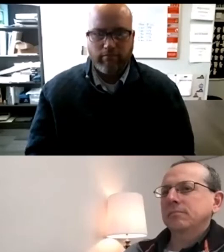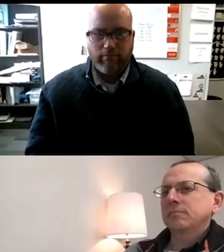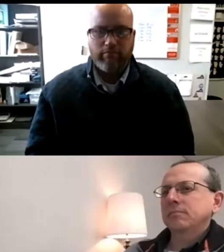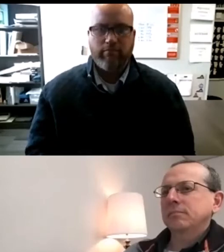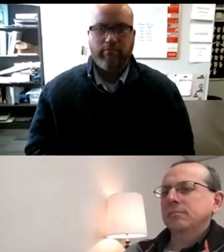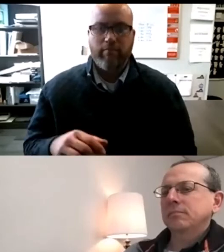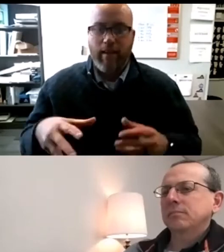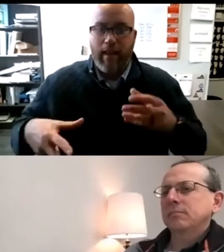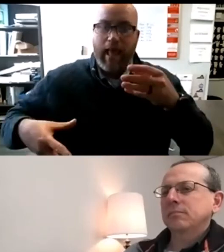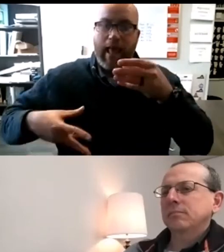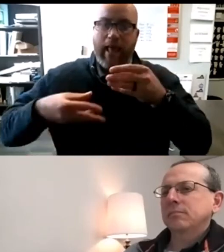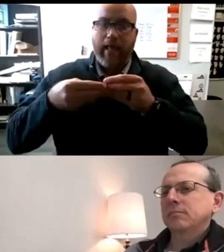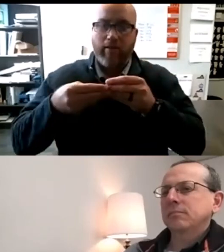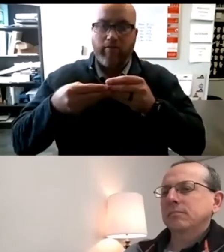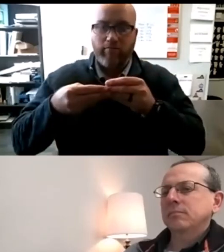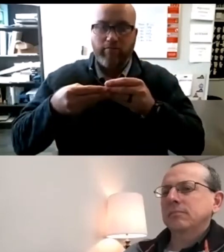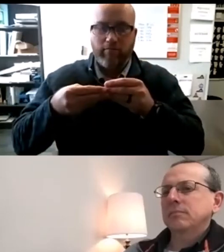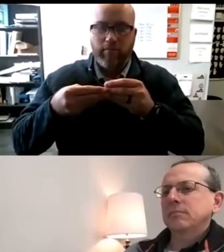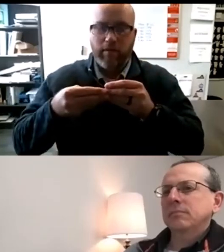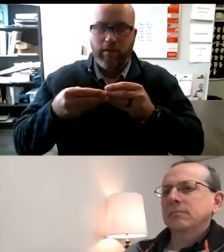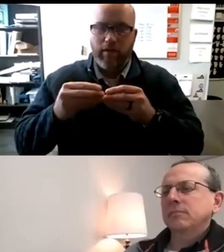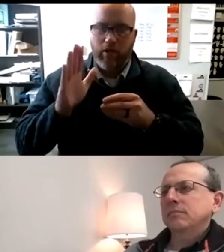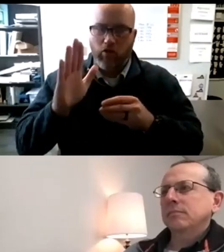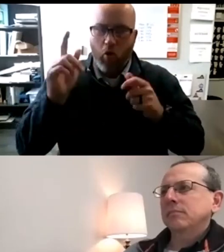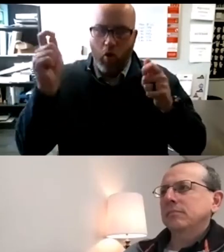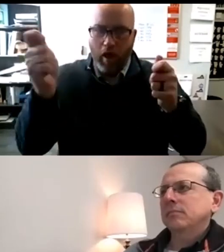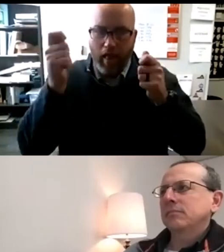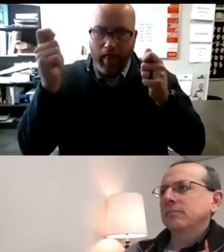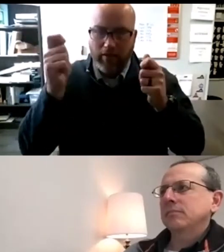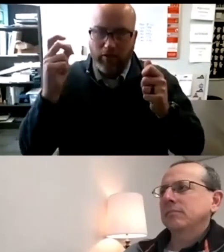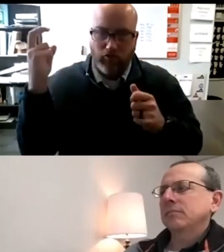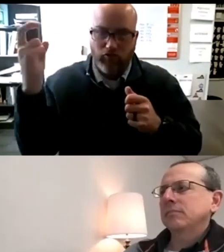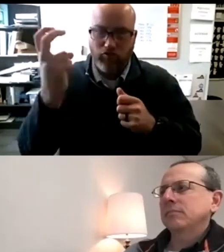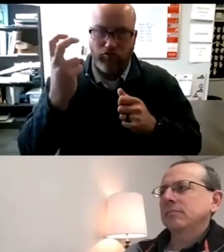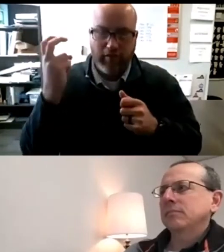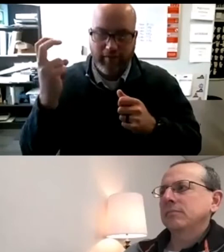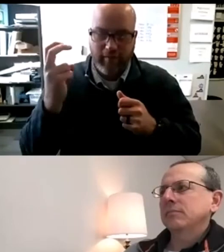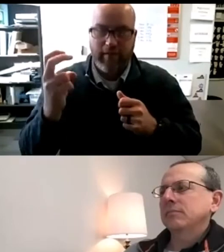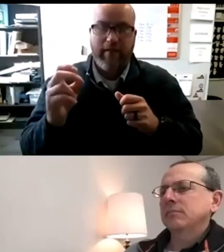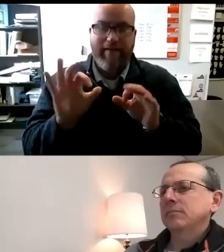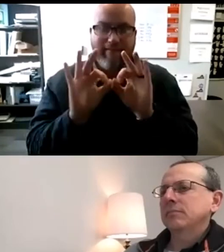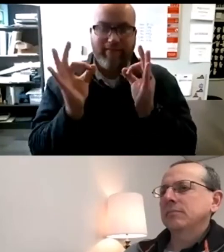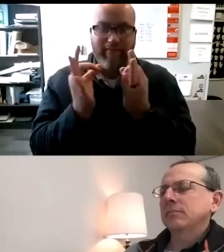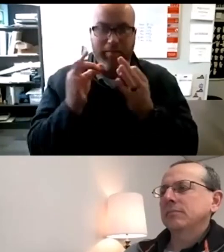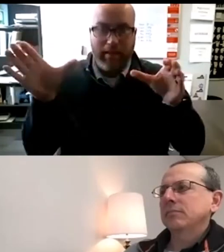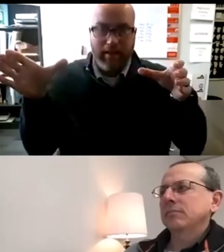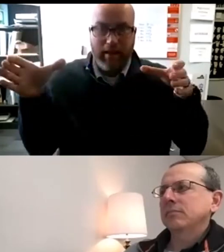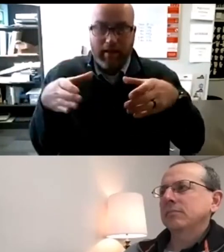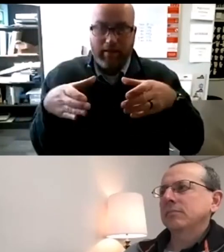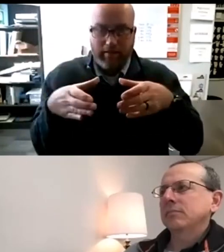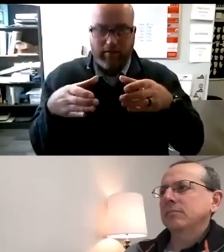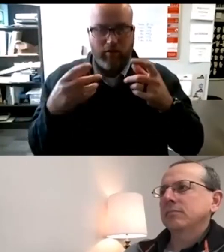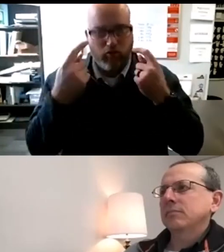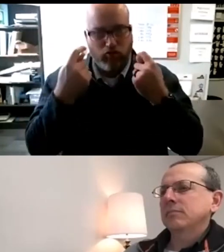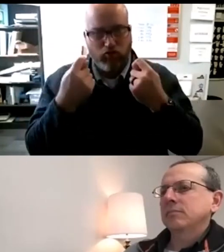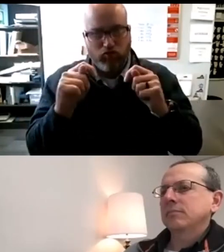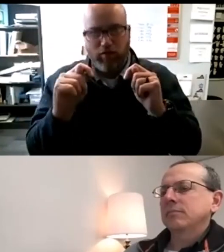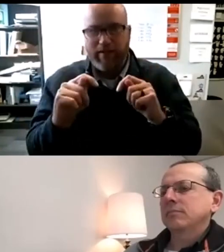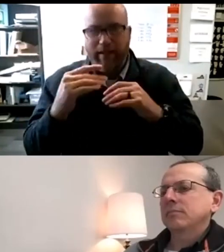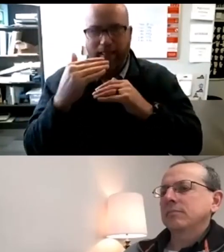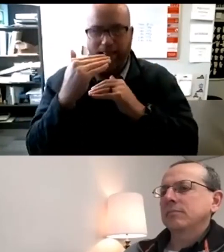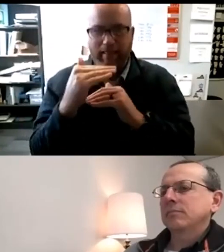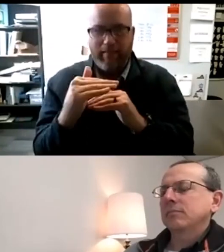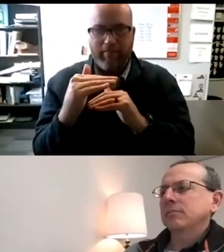Added to this is avoiding holiday travel and family gatherings to the extent possible. We know this